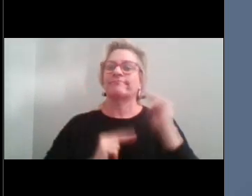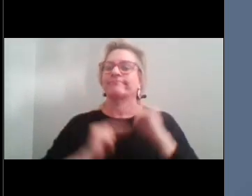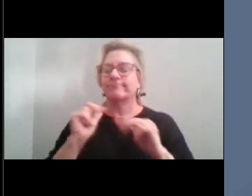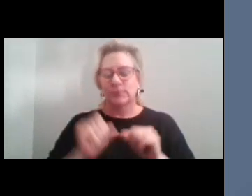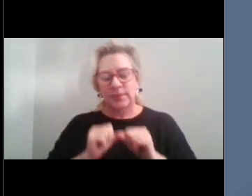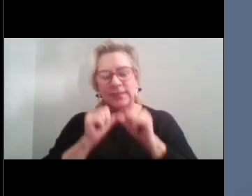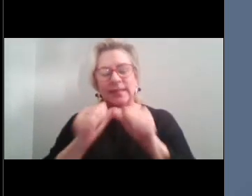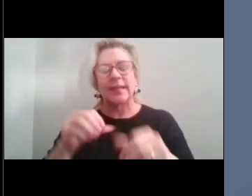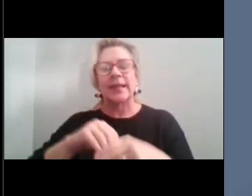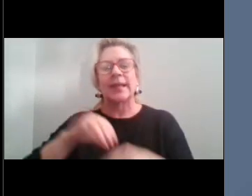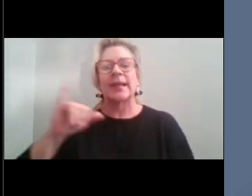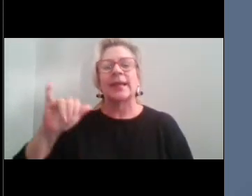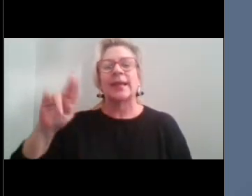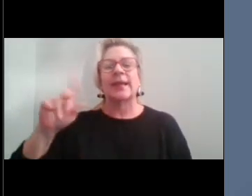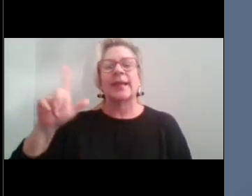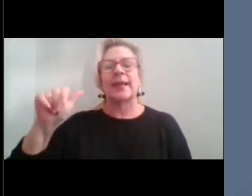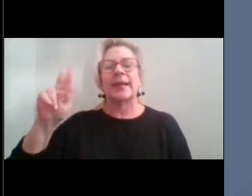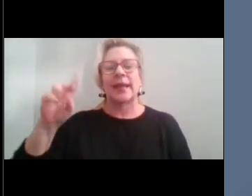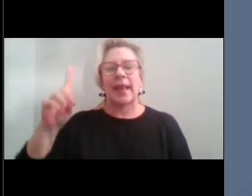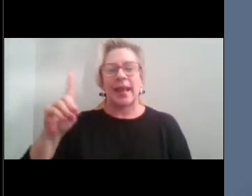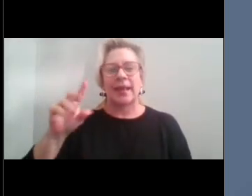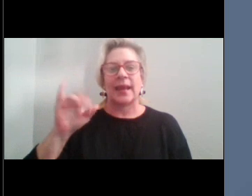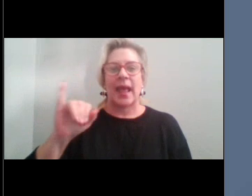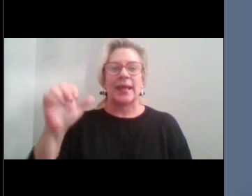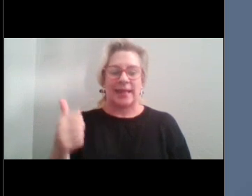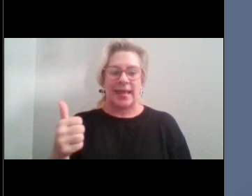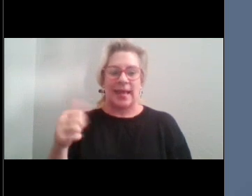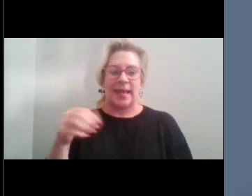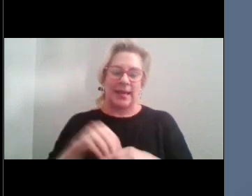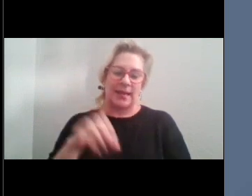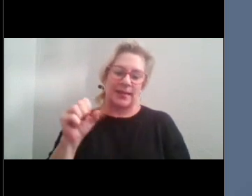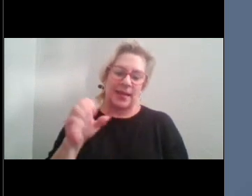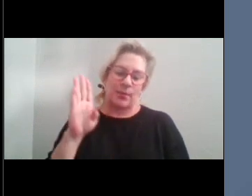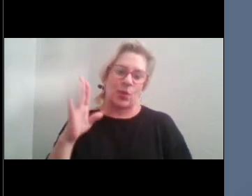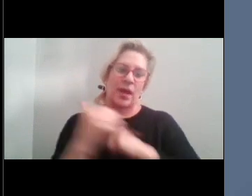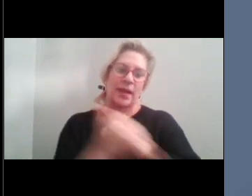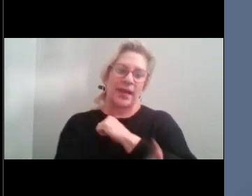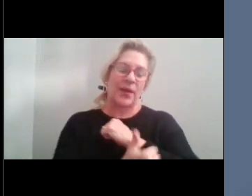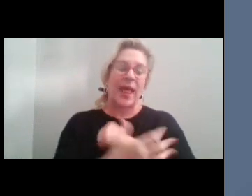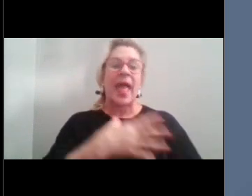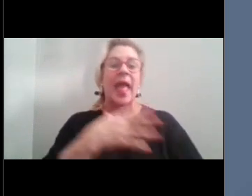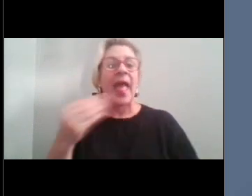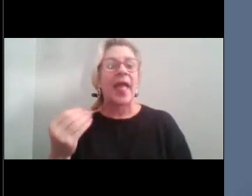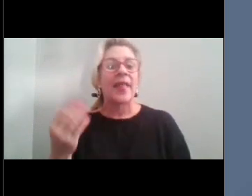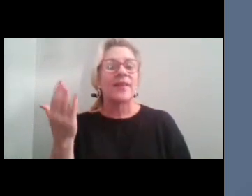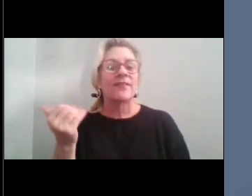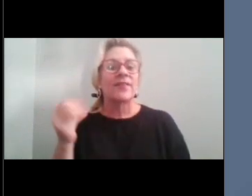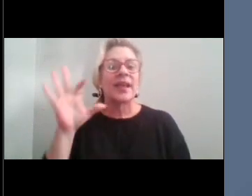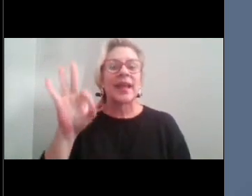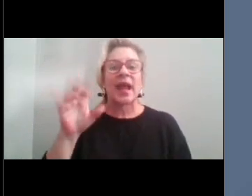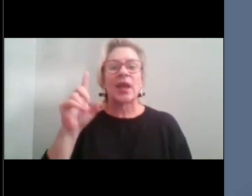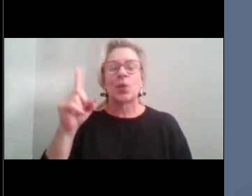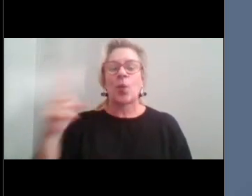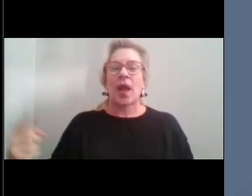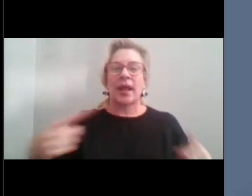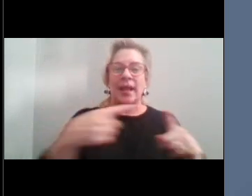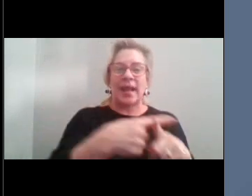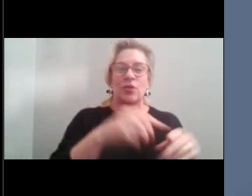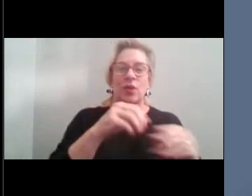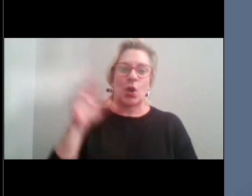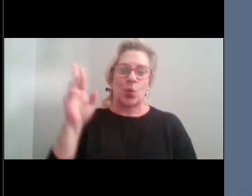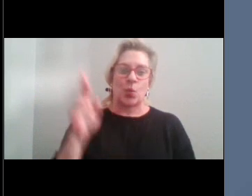Inland Empire on the I-10 express lanes in San Bernardino County and the 1591 express lanes connector in Riverside